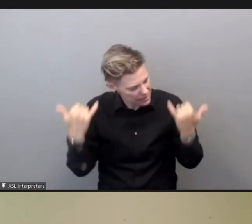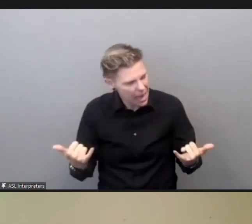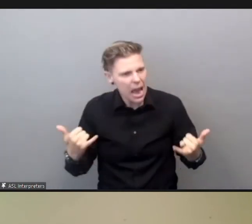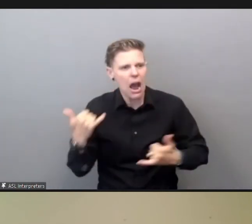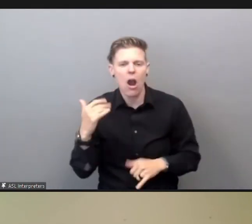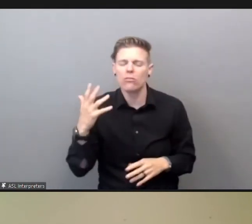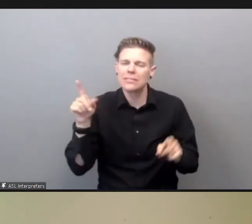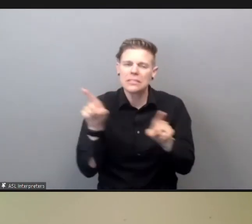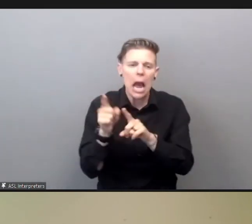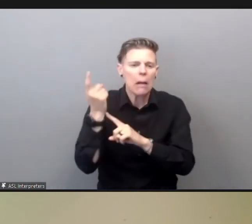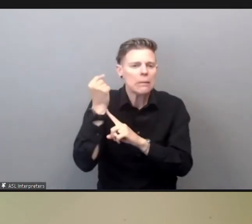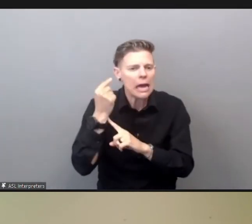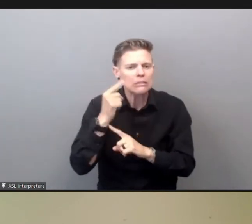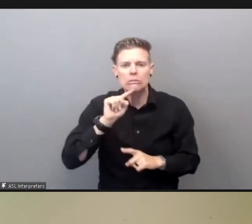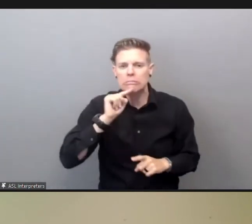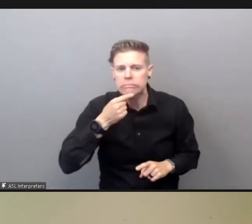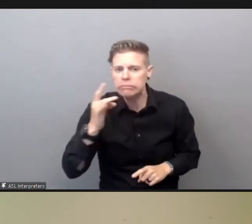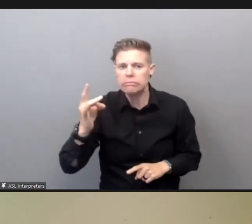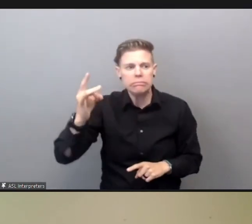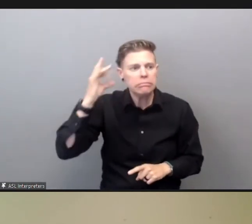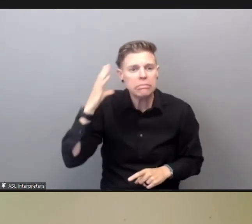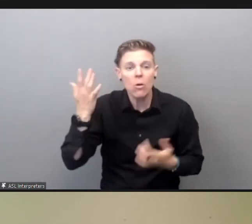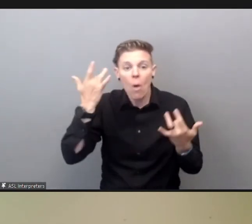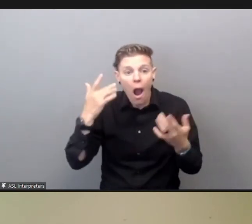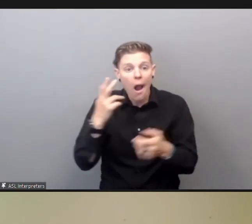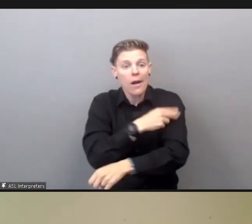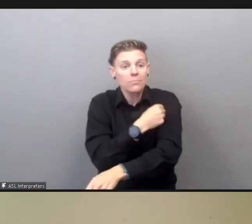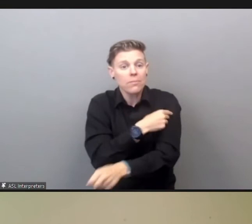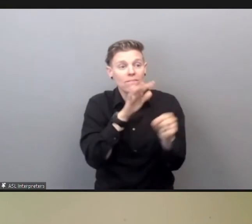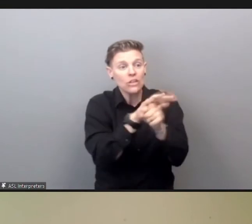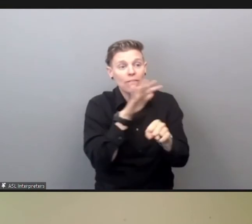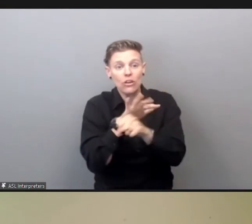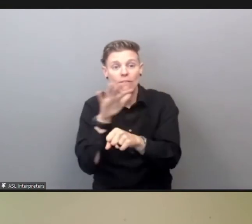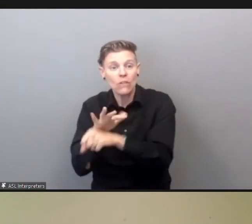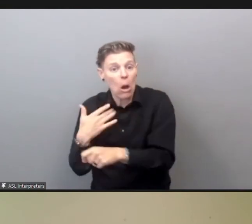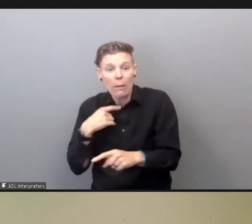have room for the ones who we're taking care of now.